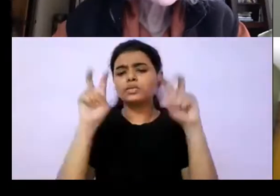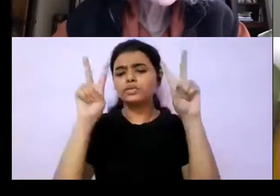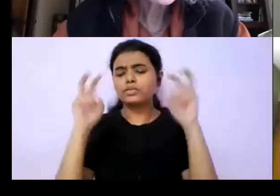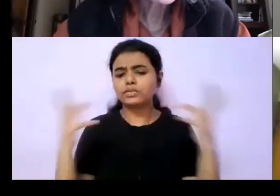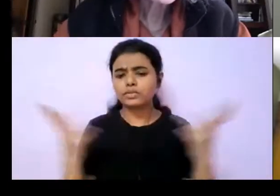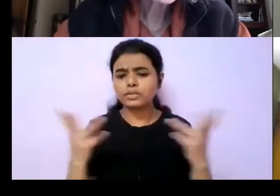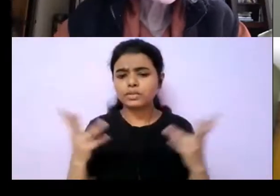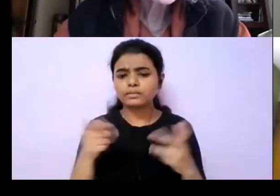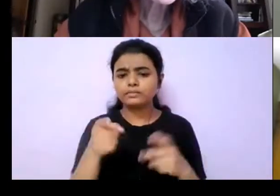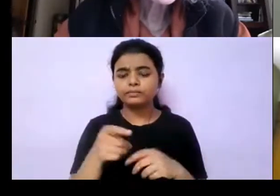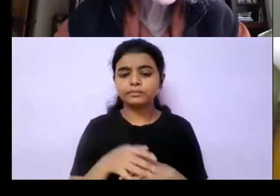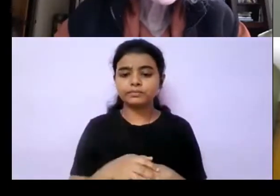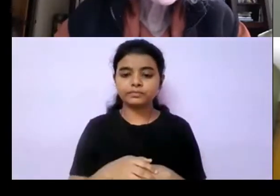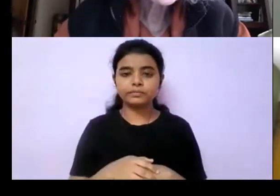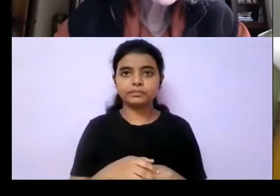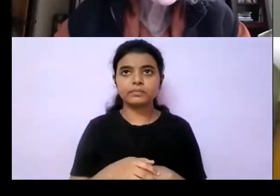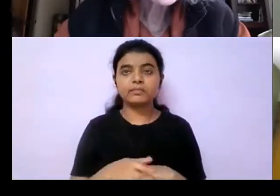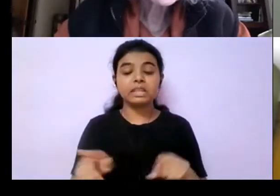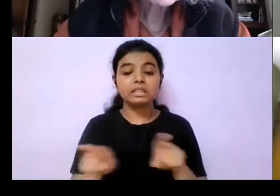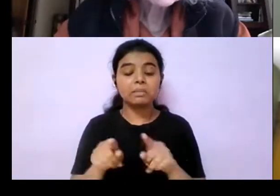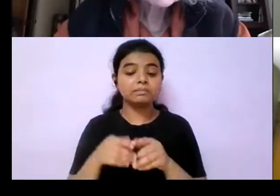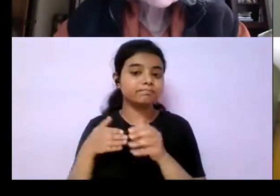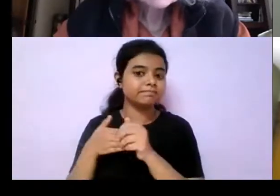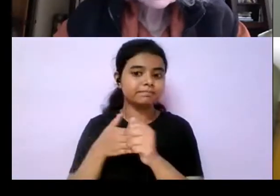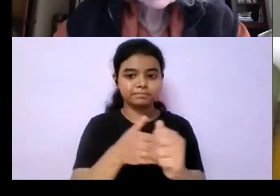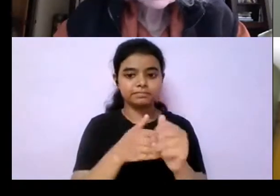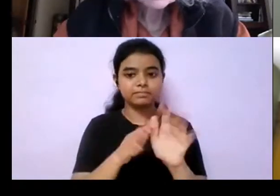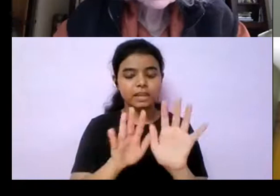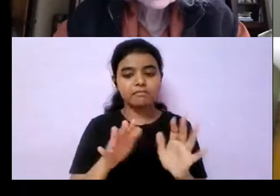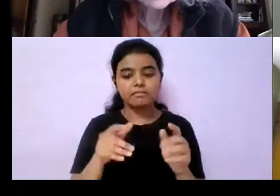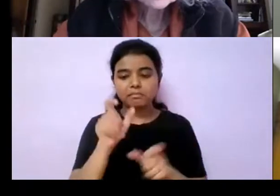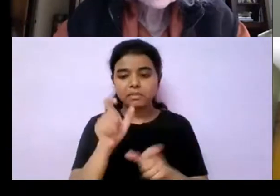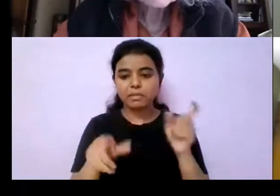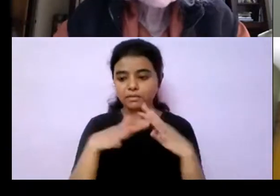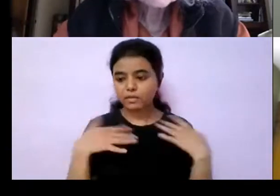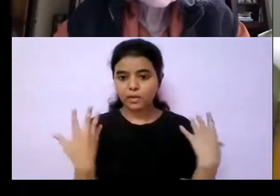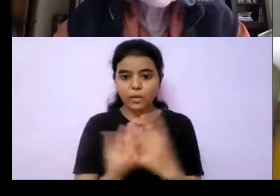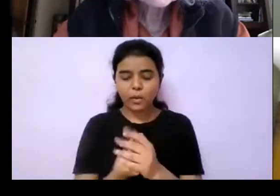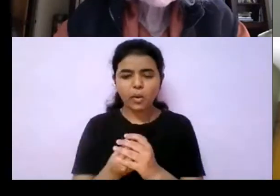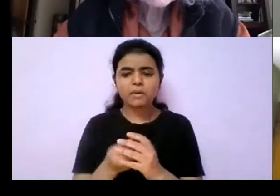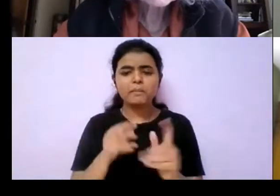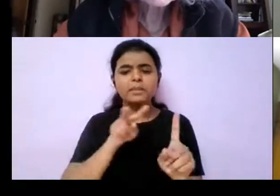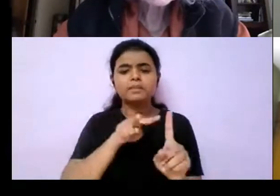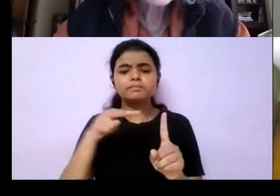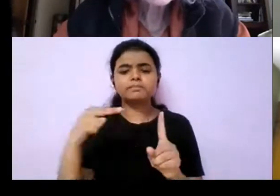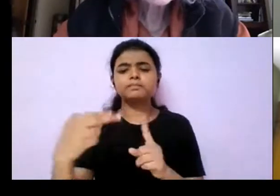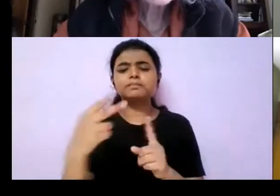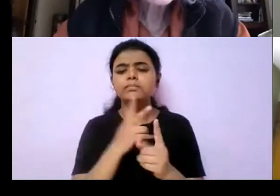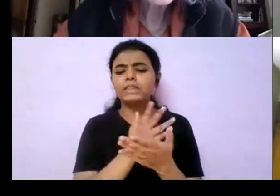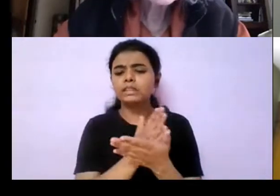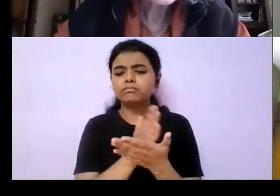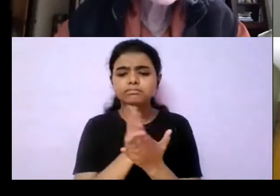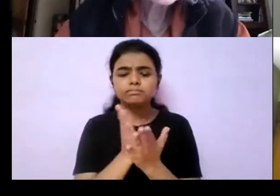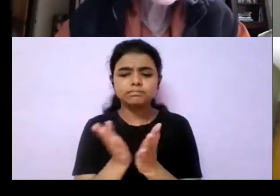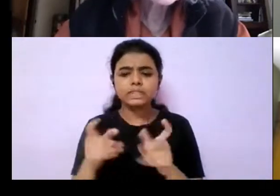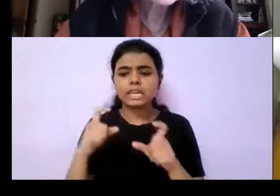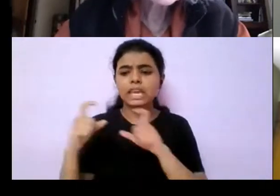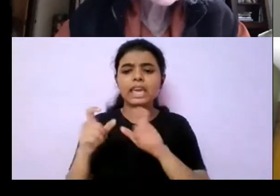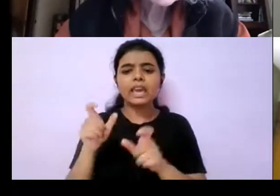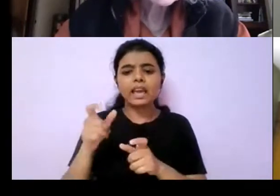and acquainting us with the various aspects of